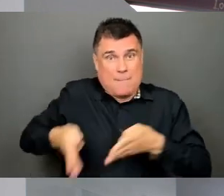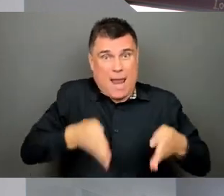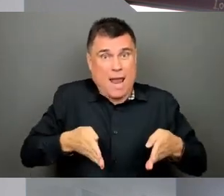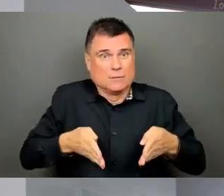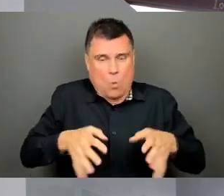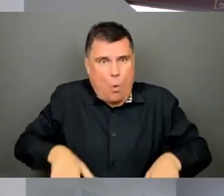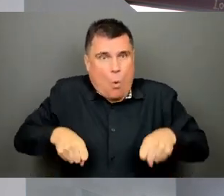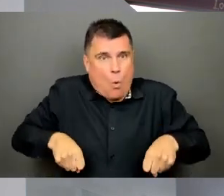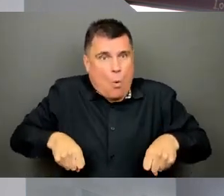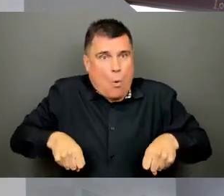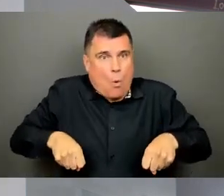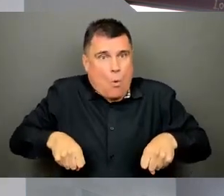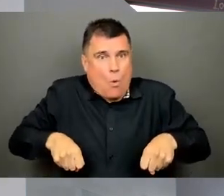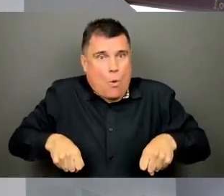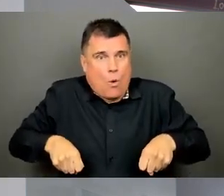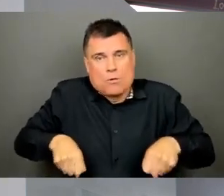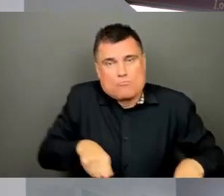Kick the heel up if you want.